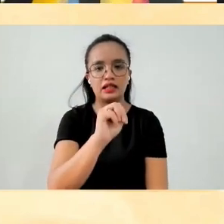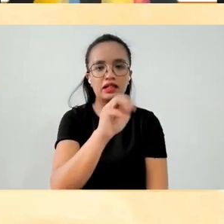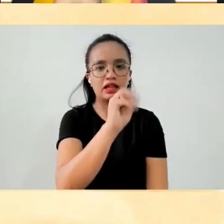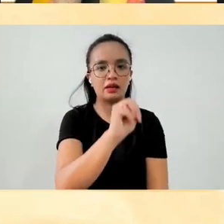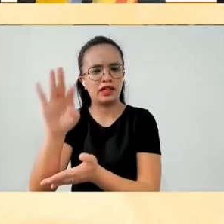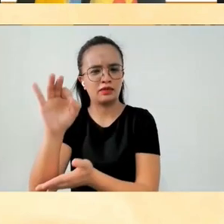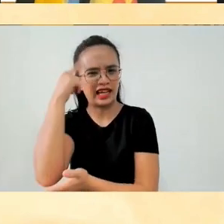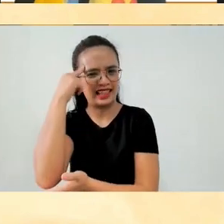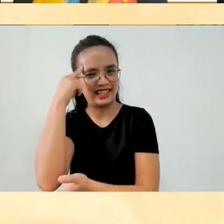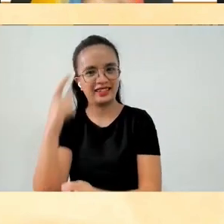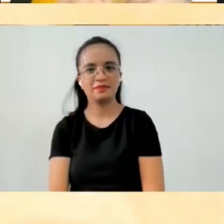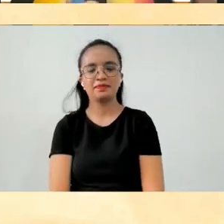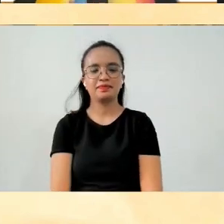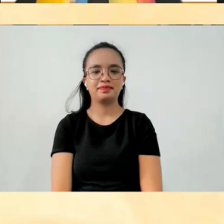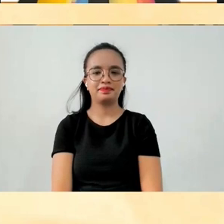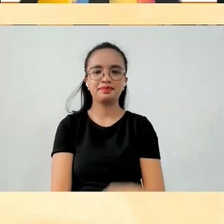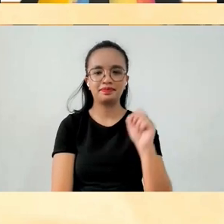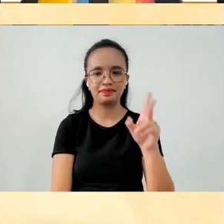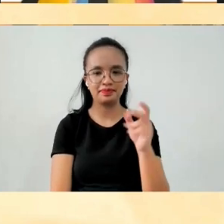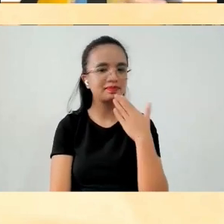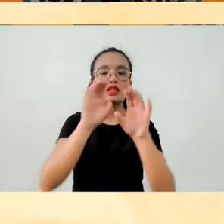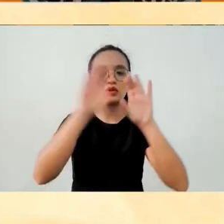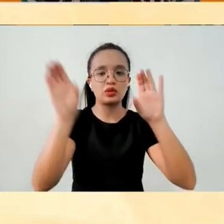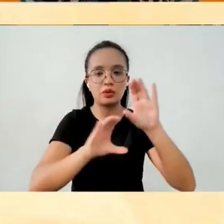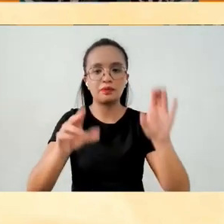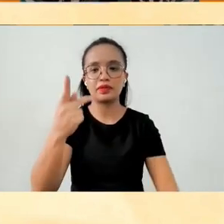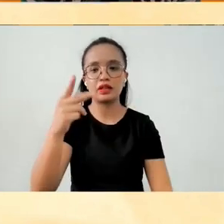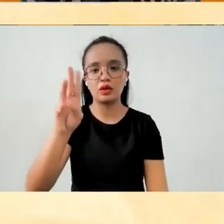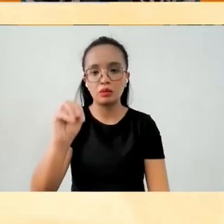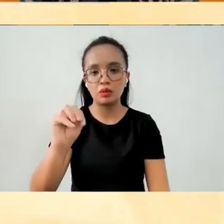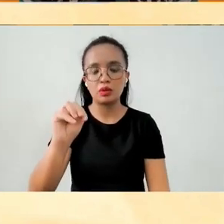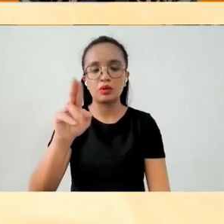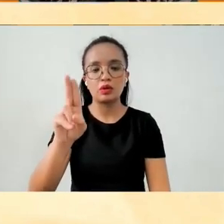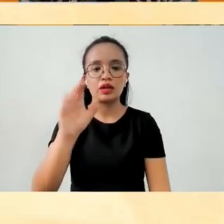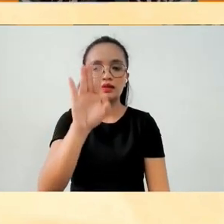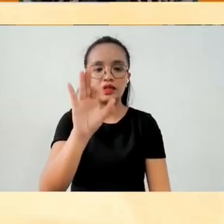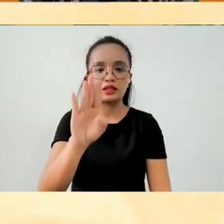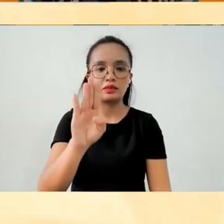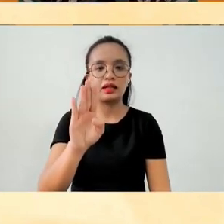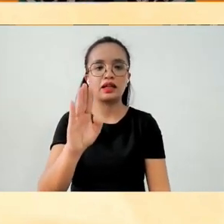I think. Oh, okay. Thank you very much. I hope you have taken in as much